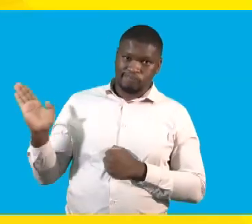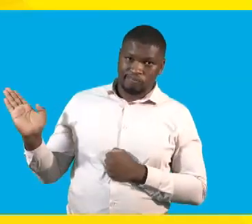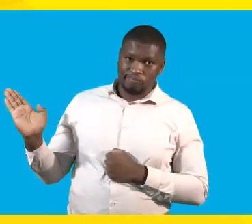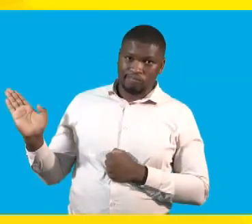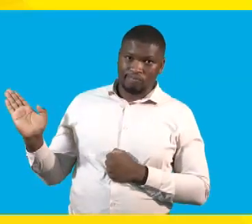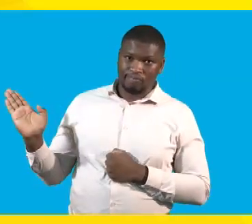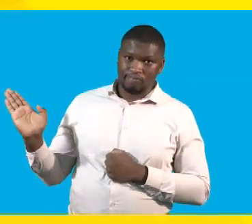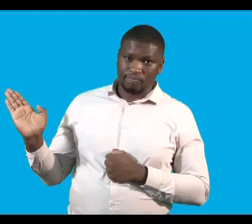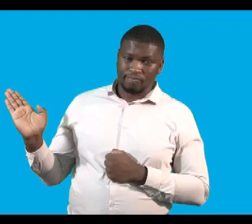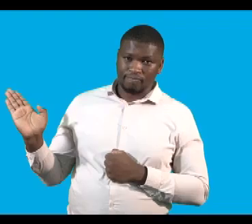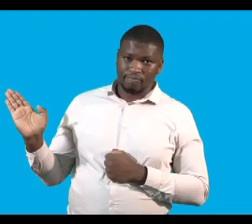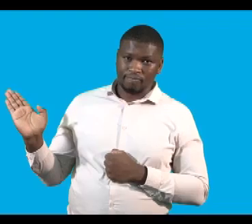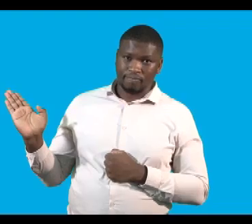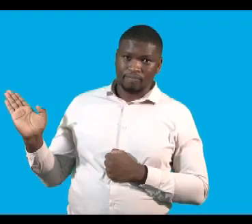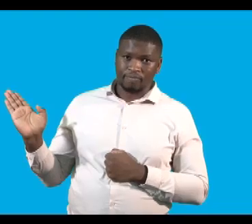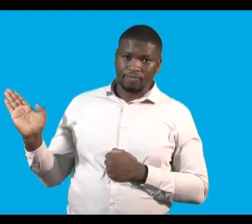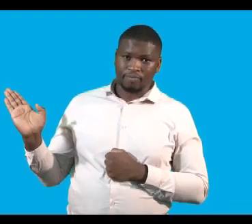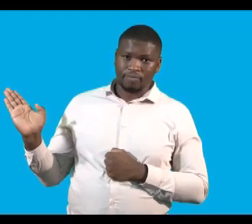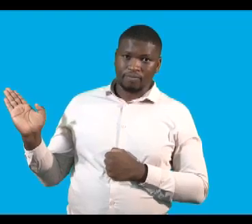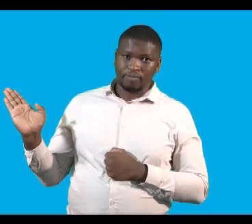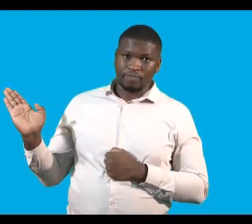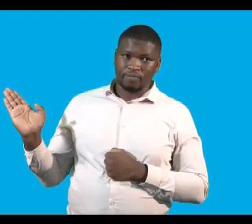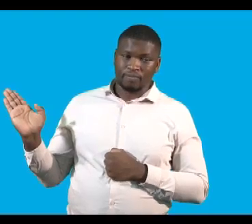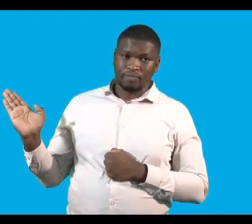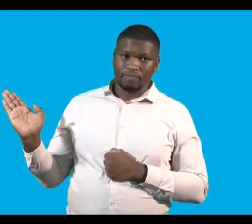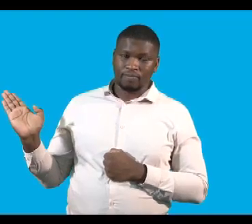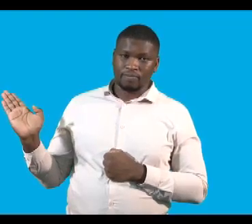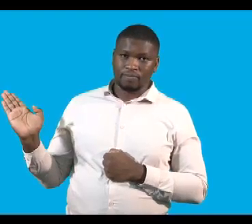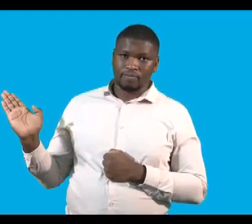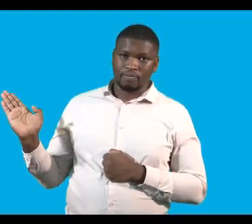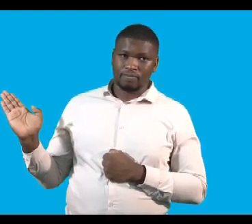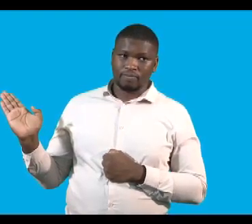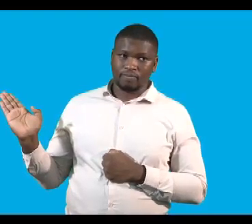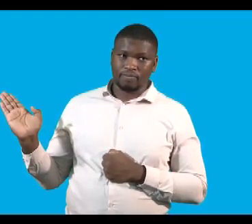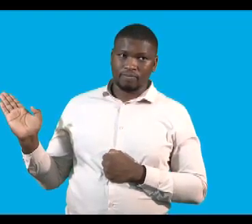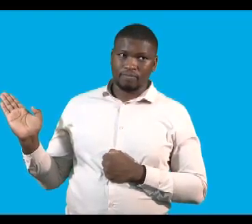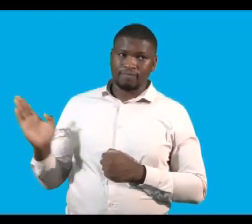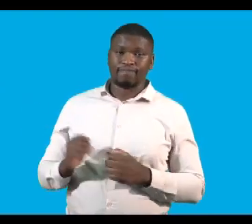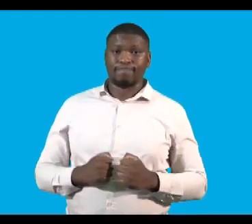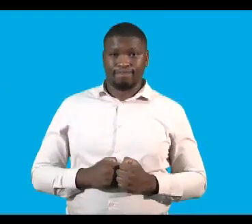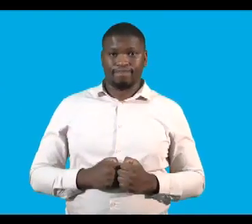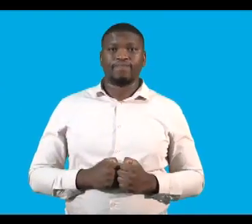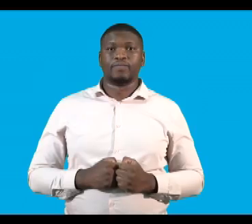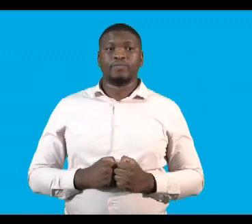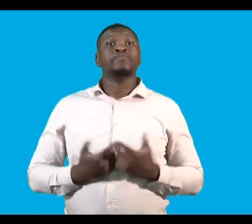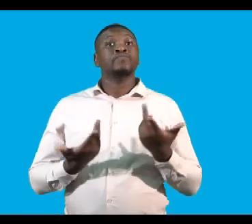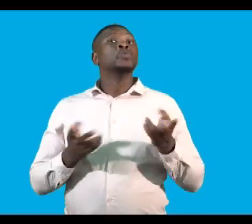cartoons include frame, attitude, mood, tone, verbal